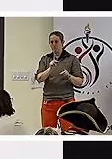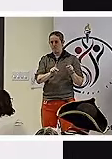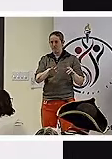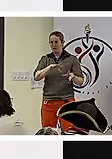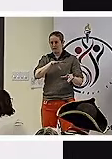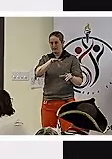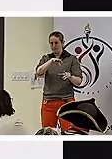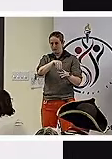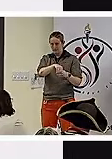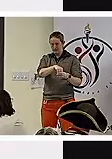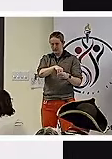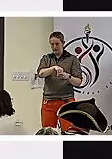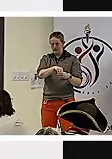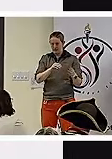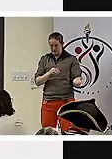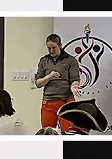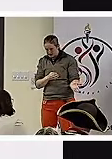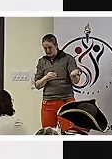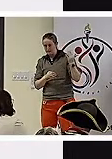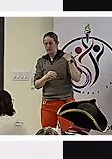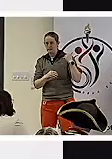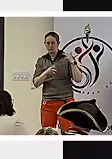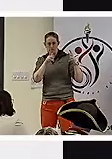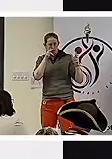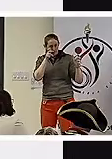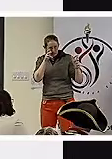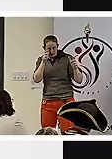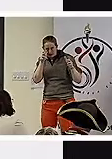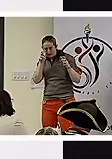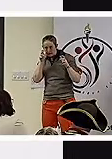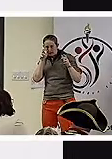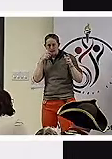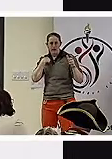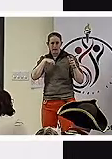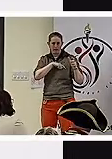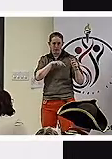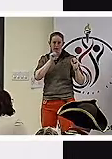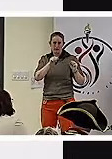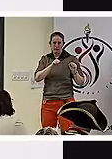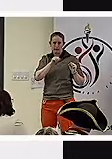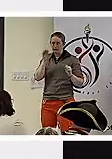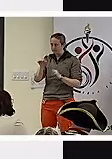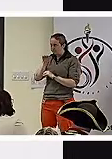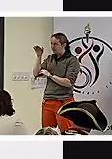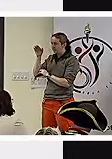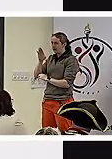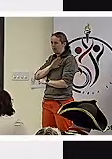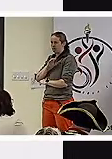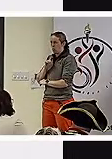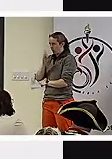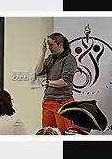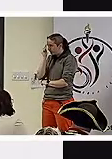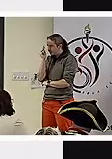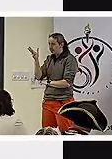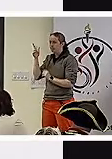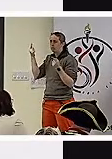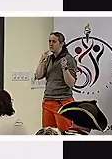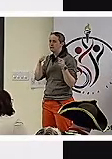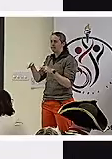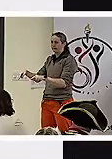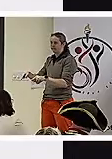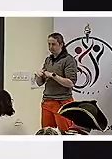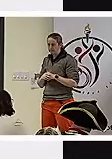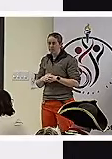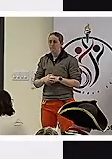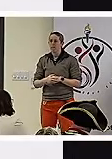come with us so we can take it to the board and tell them what has been going on. And every Monday